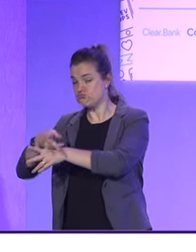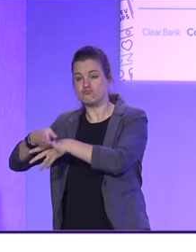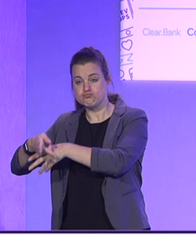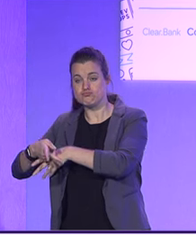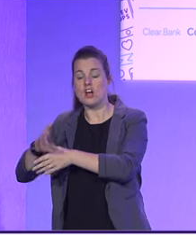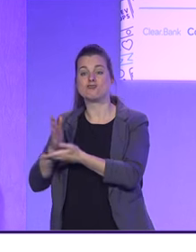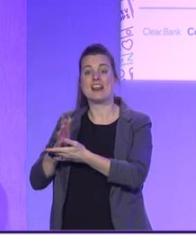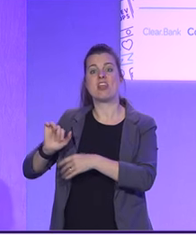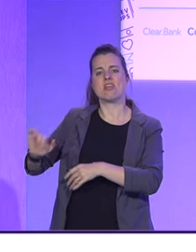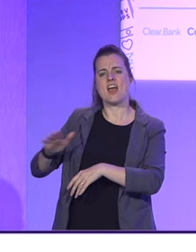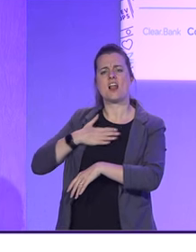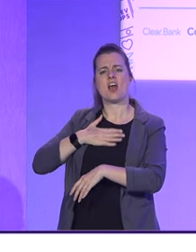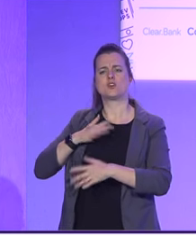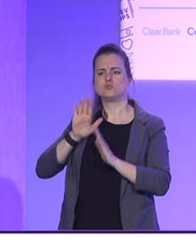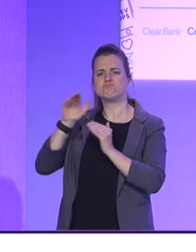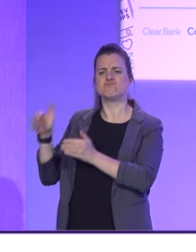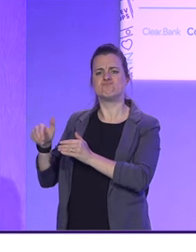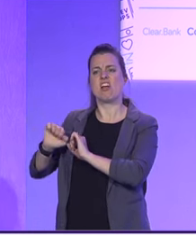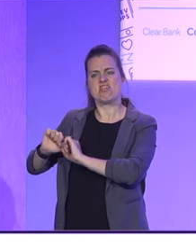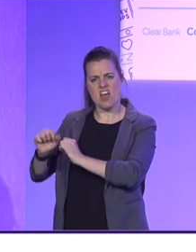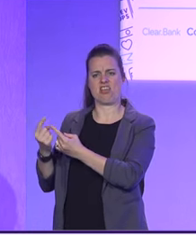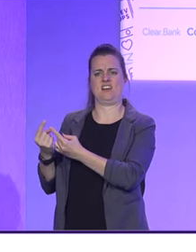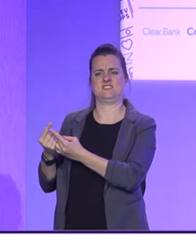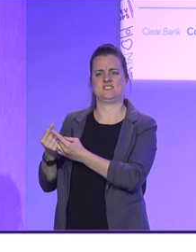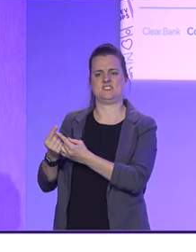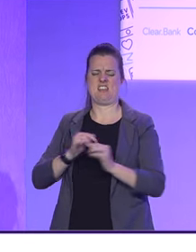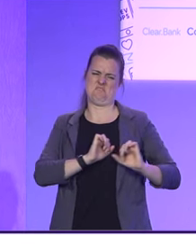time in their things and not in a computer. That's,